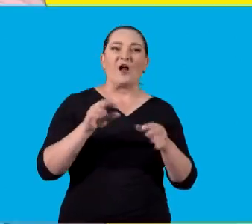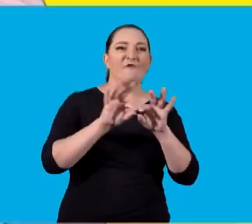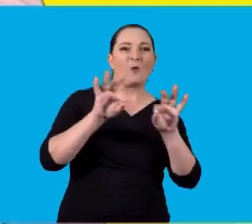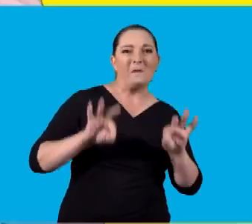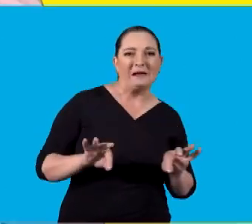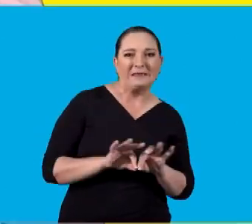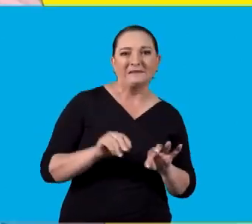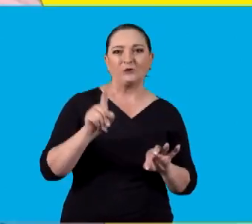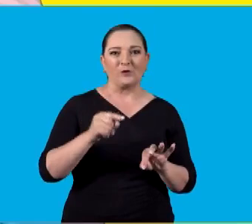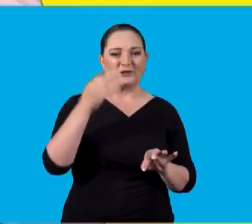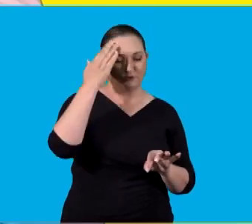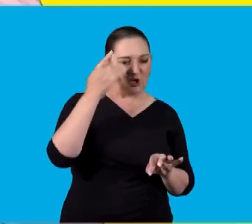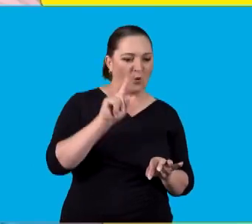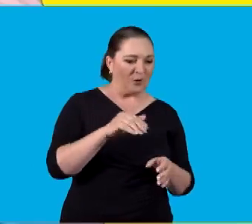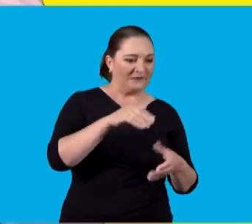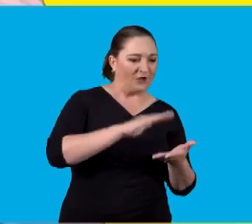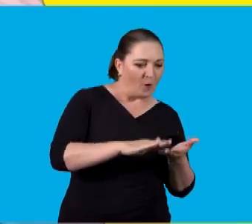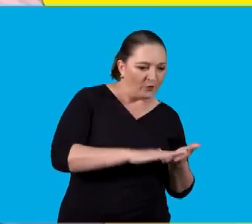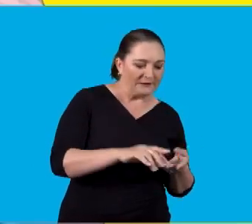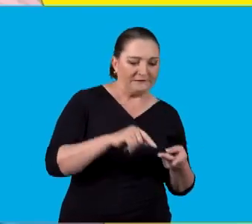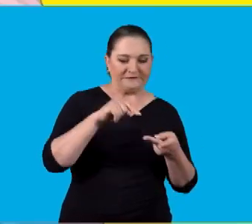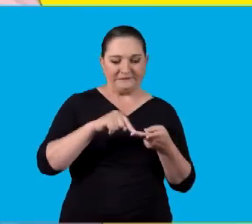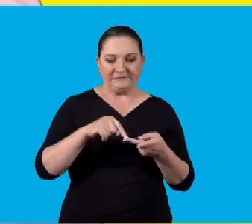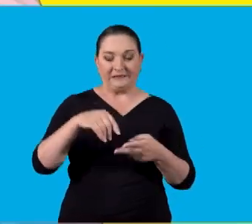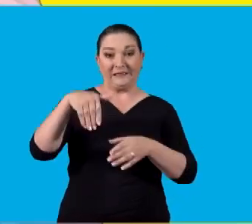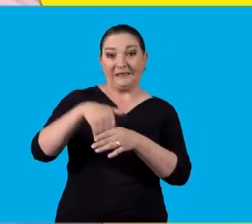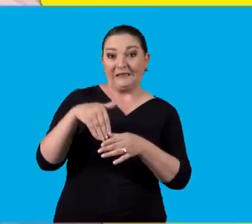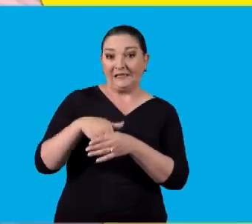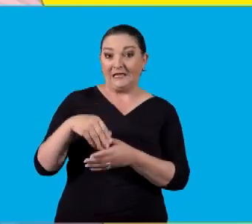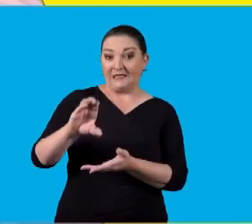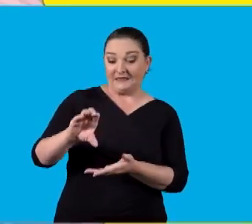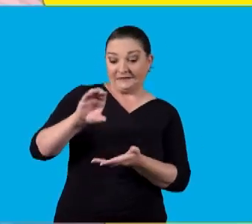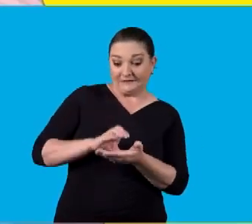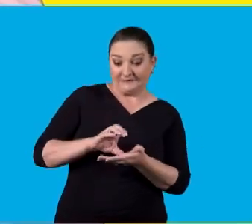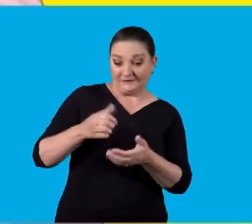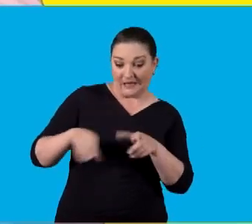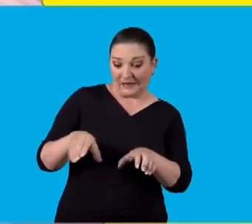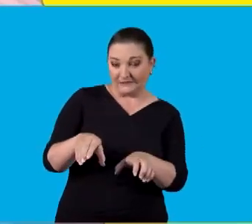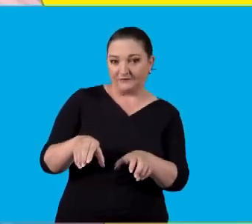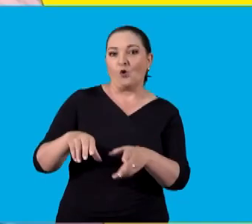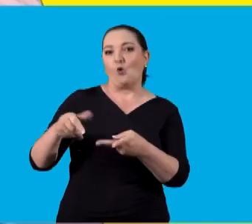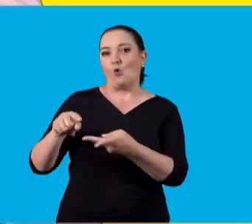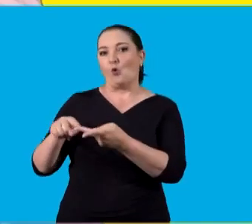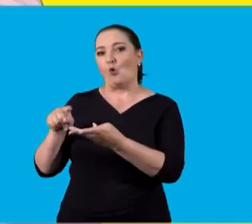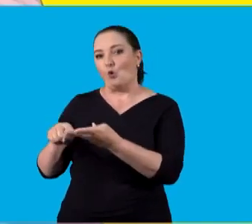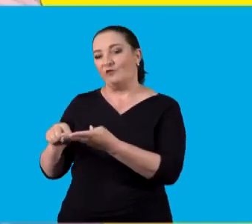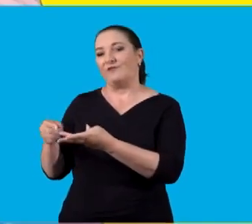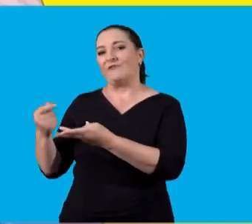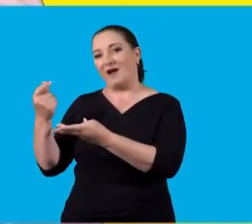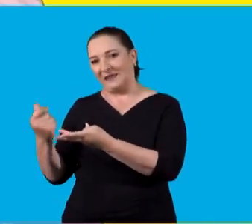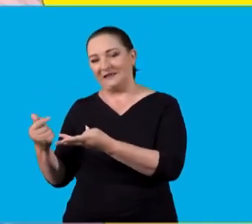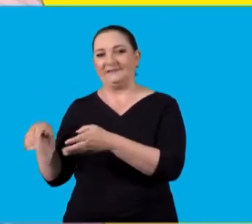that you know what goes into operating activities, what goes into investing activities, as well as the